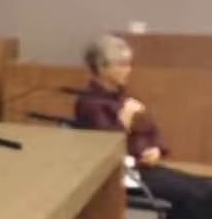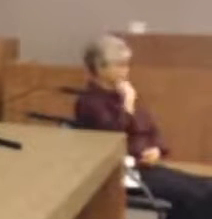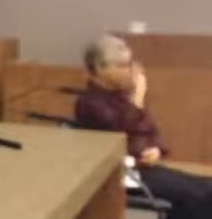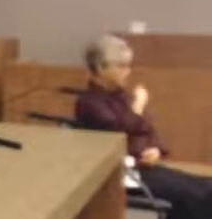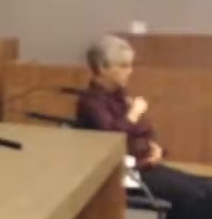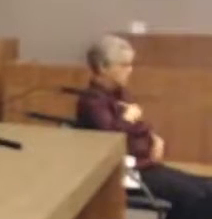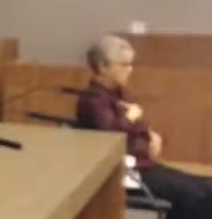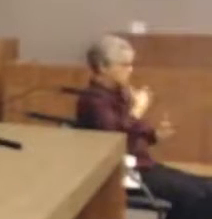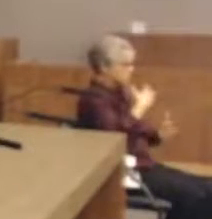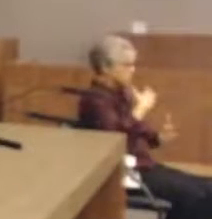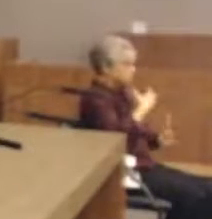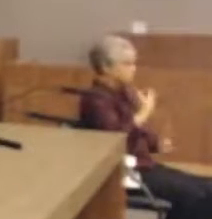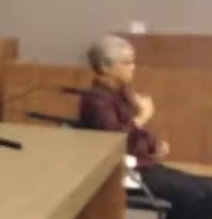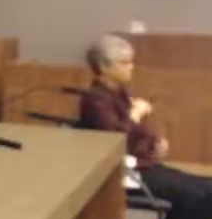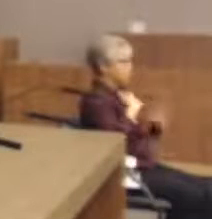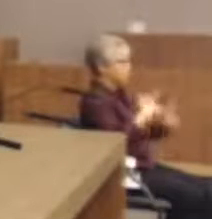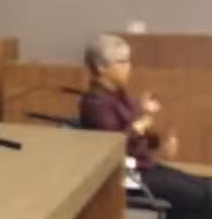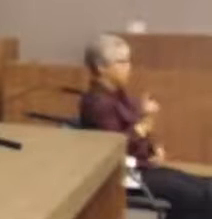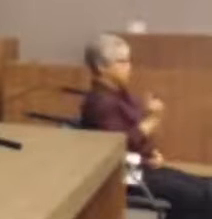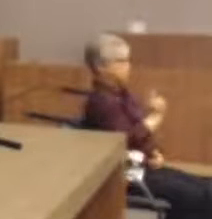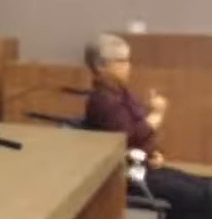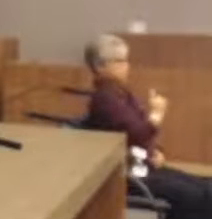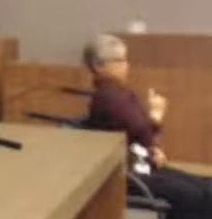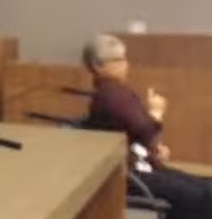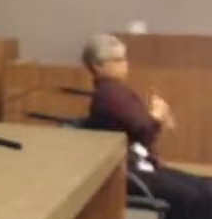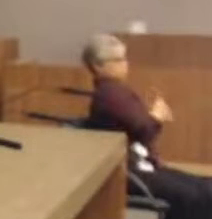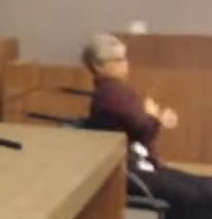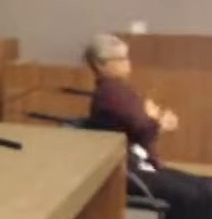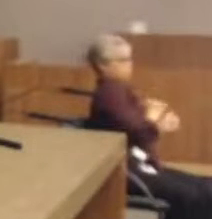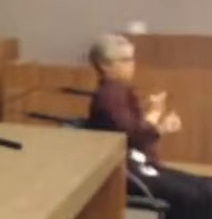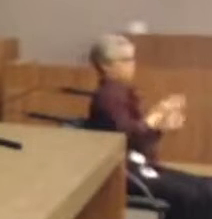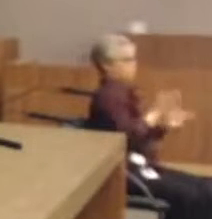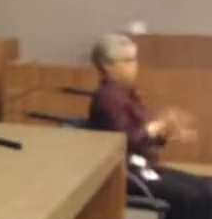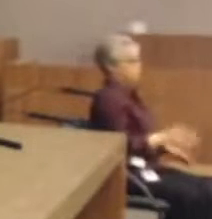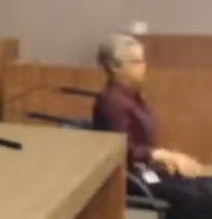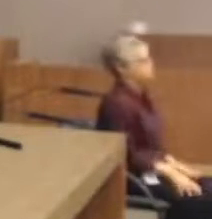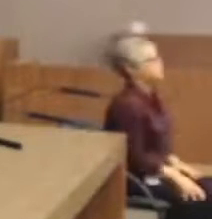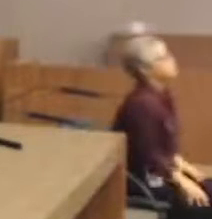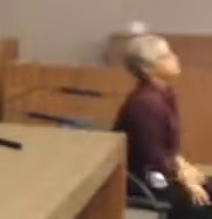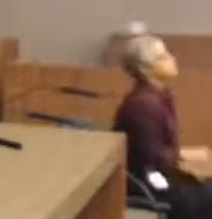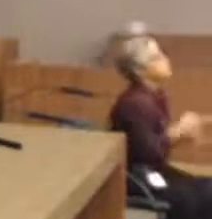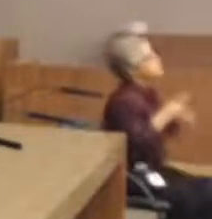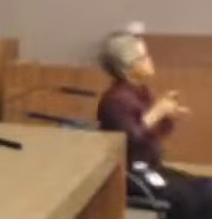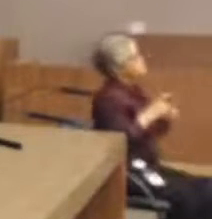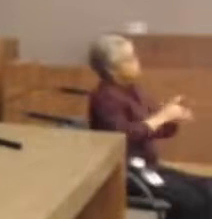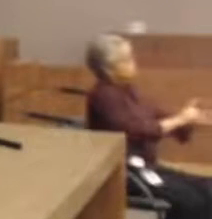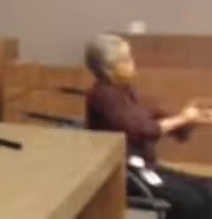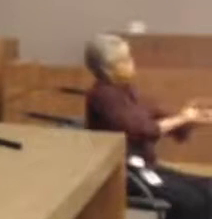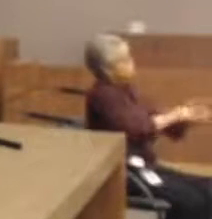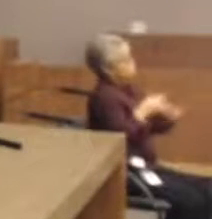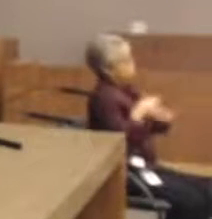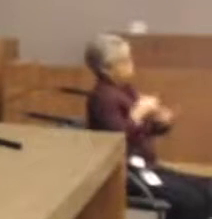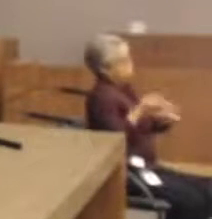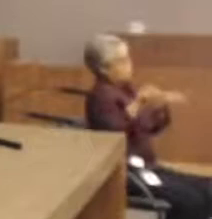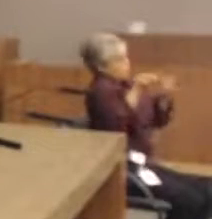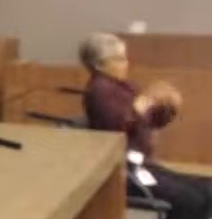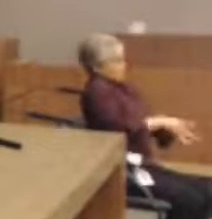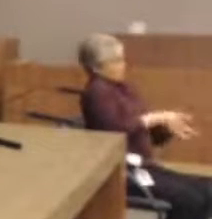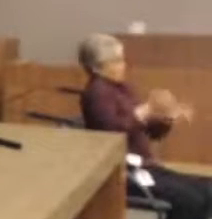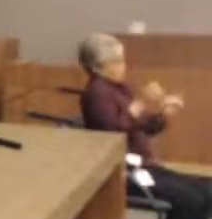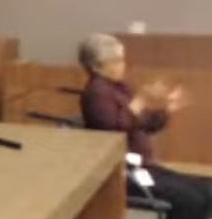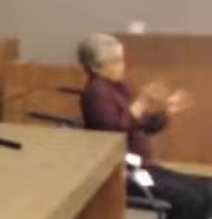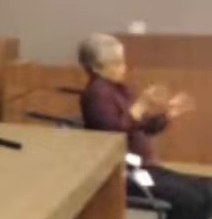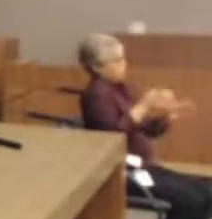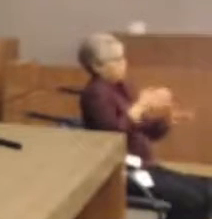different reactions to it. So during the trauma, they were experiencing a mix of emotions: anger, fear, frustration, terror,